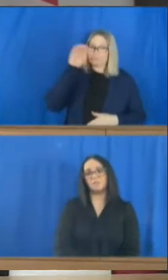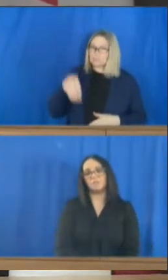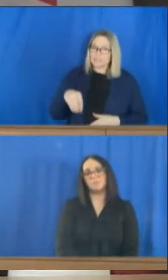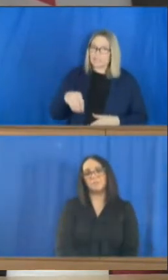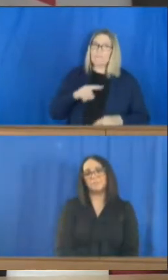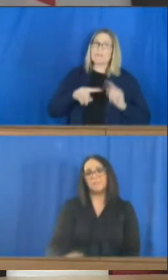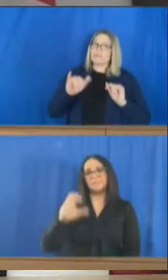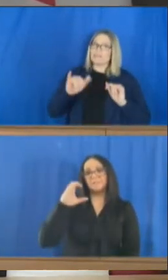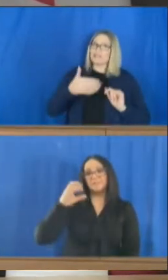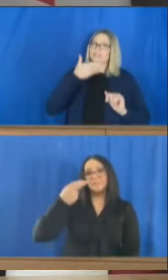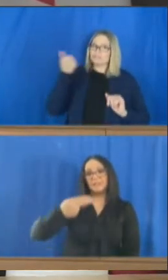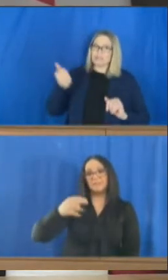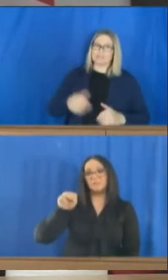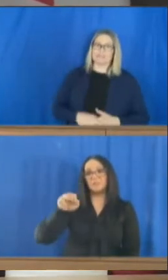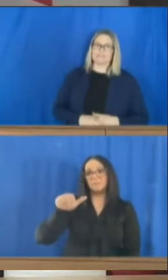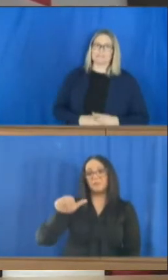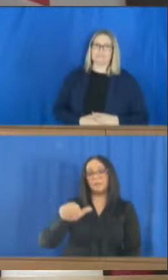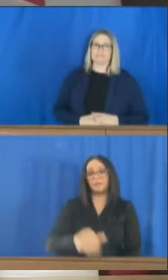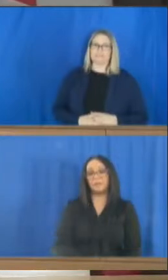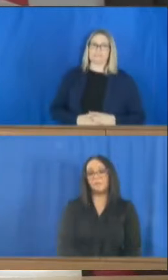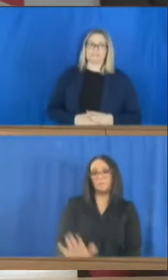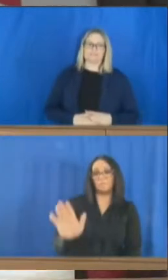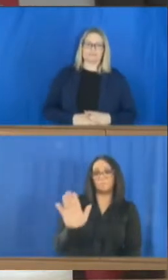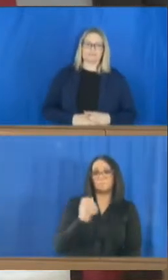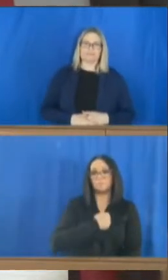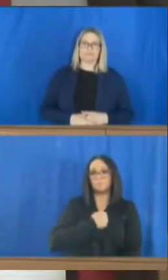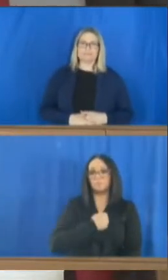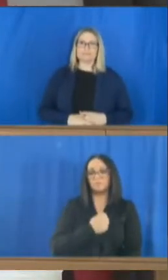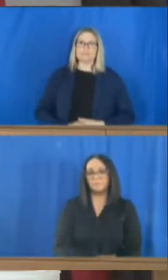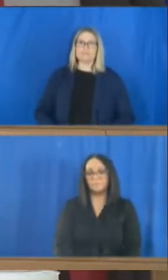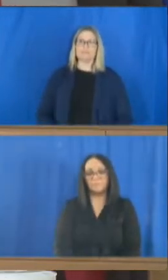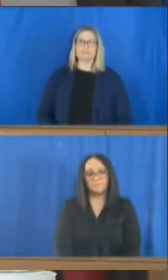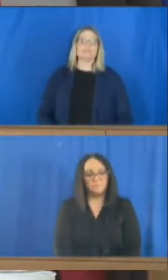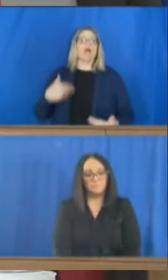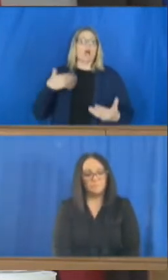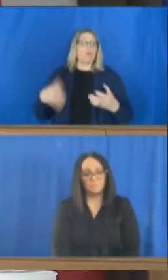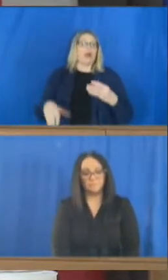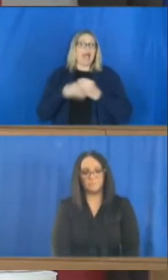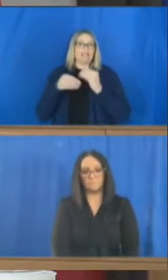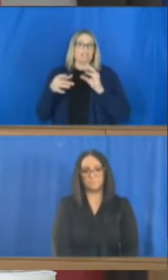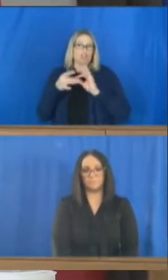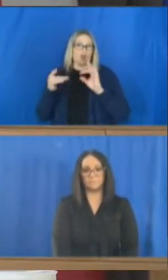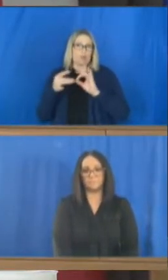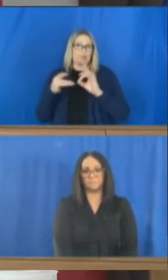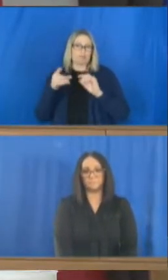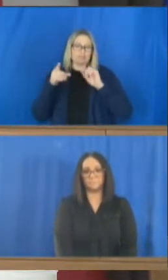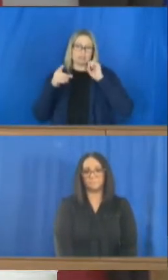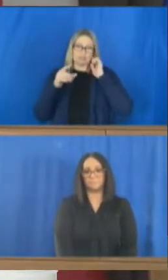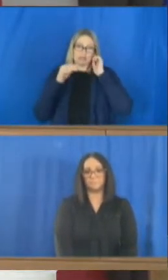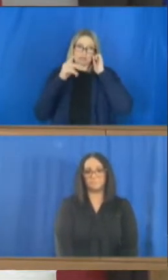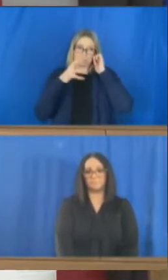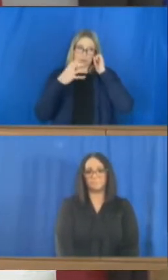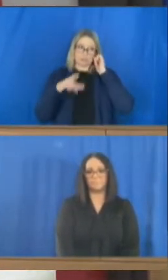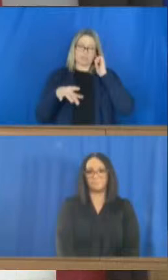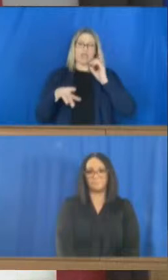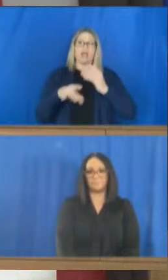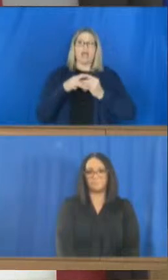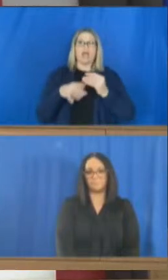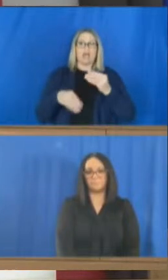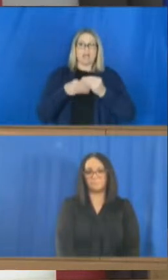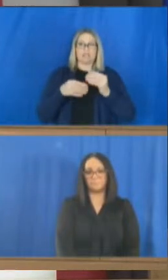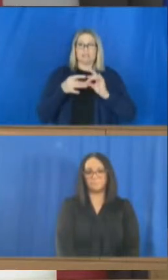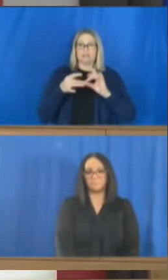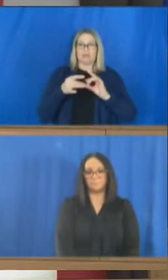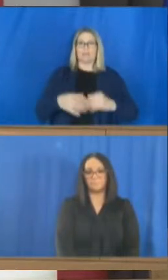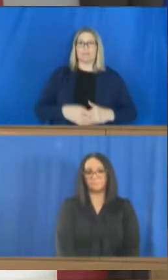conditions have accounted for like 76% of our COVID-19 deaths since December 1st. And those under the age